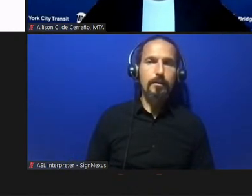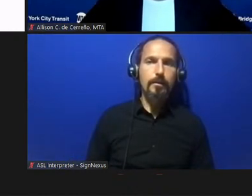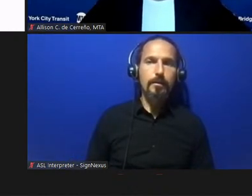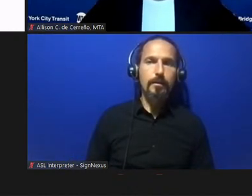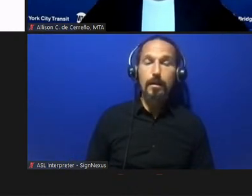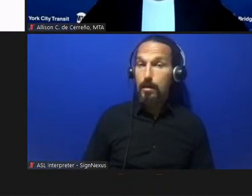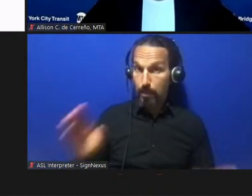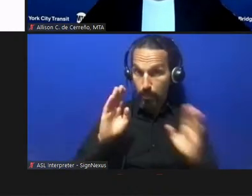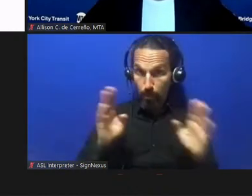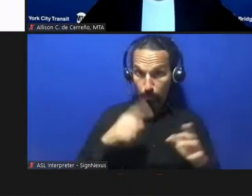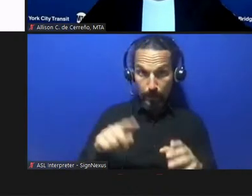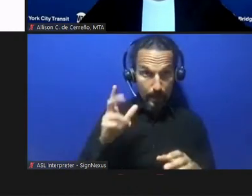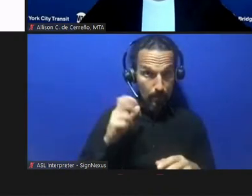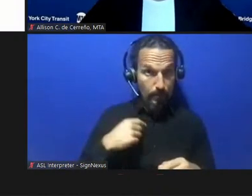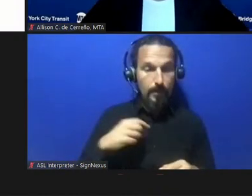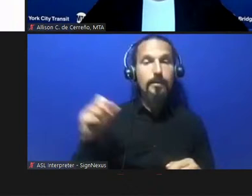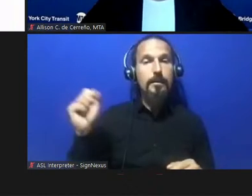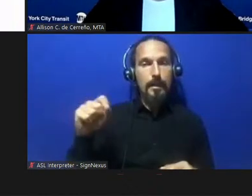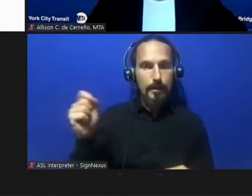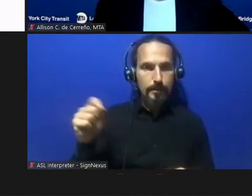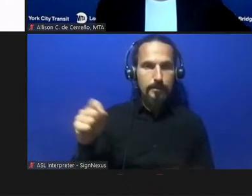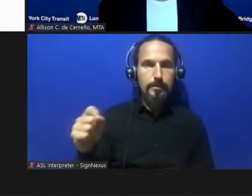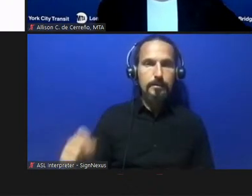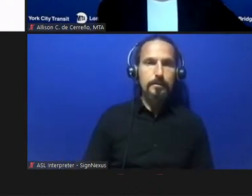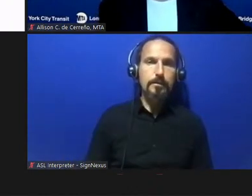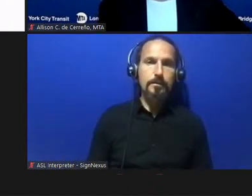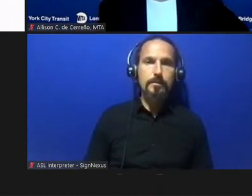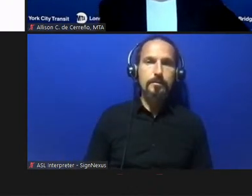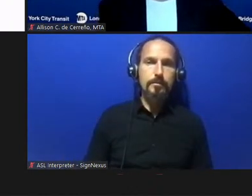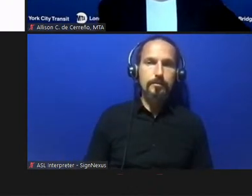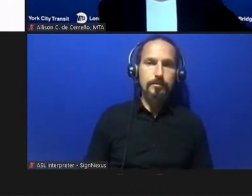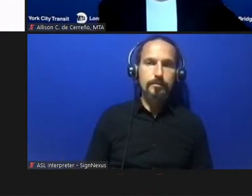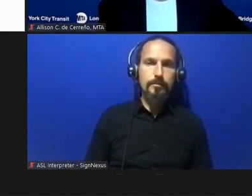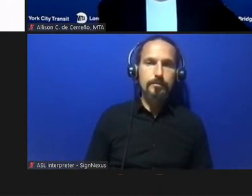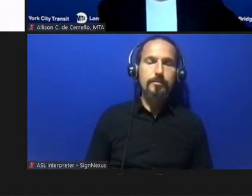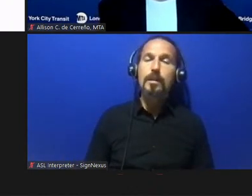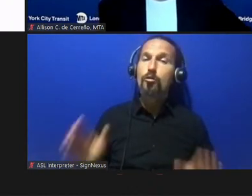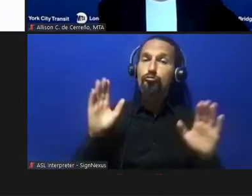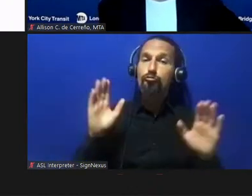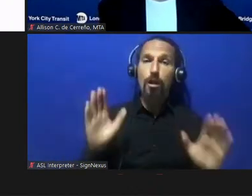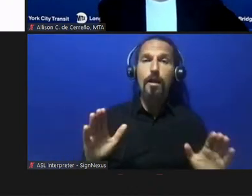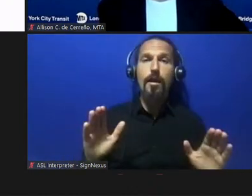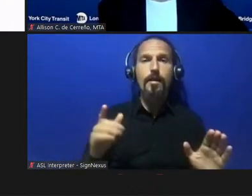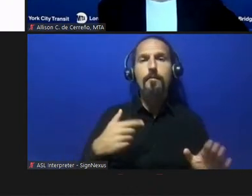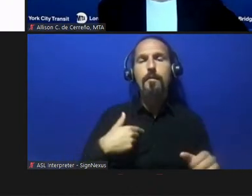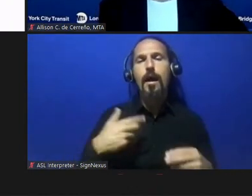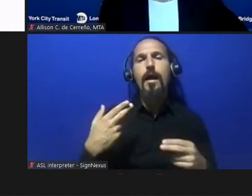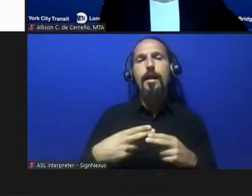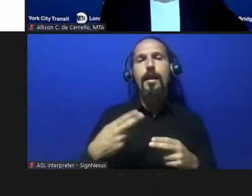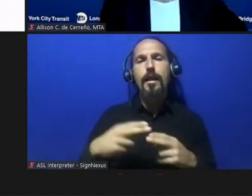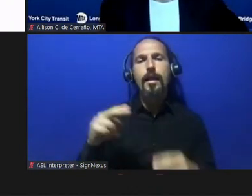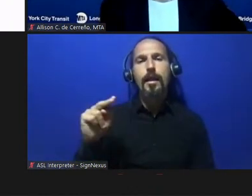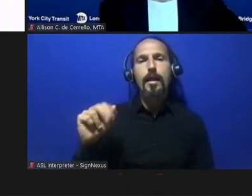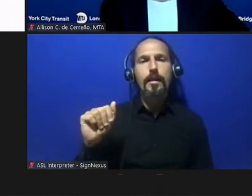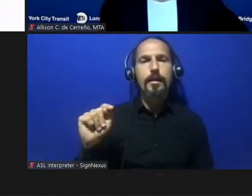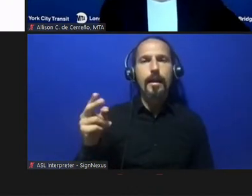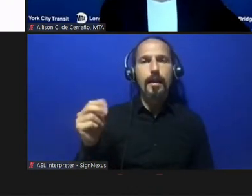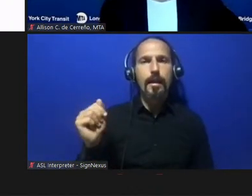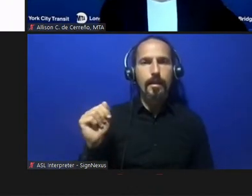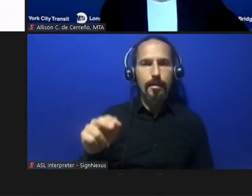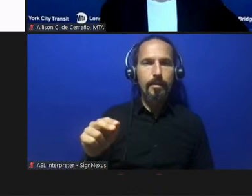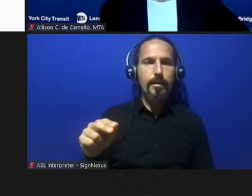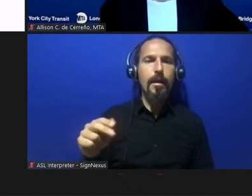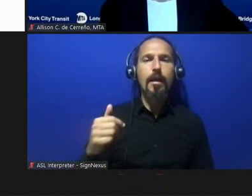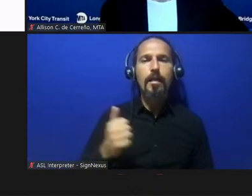hi can you hear me yes we can great um my name is nathan stadola and i